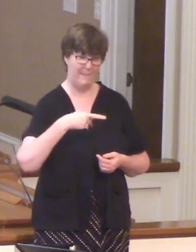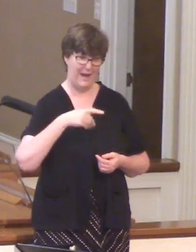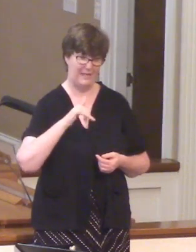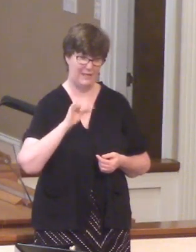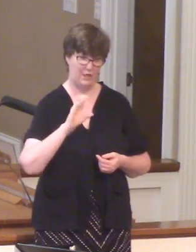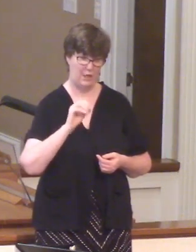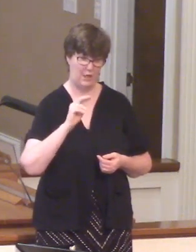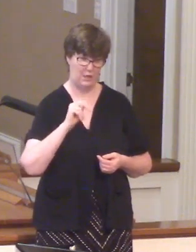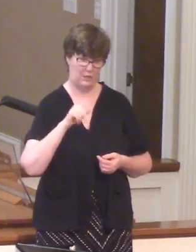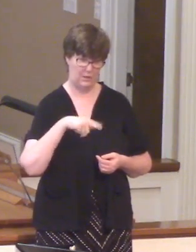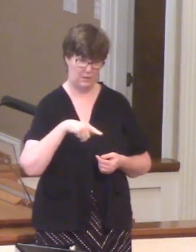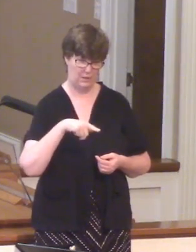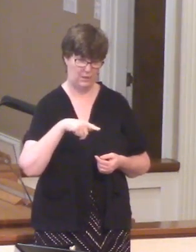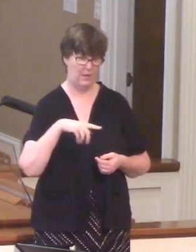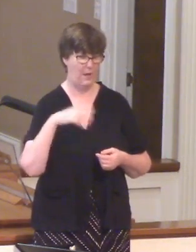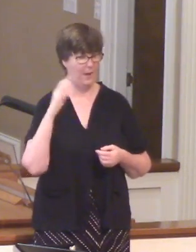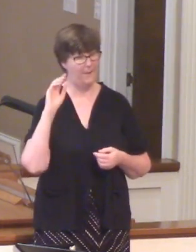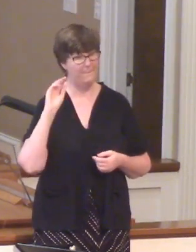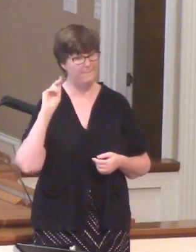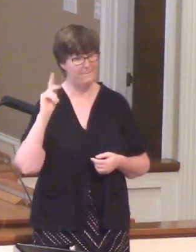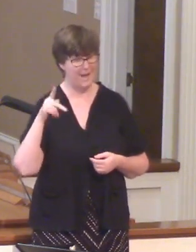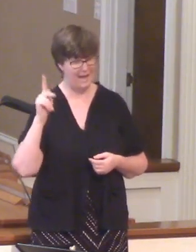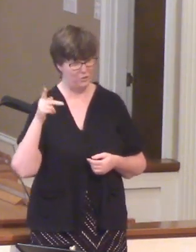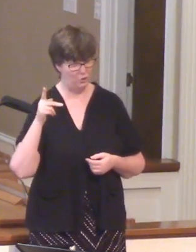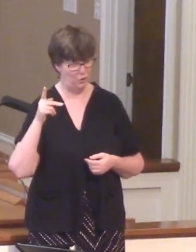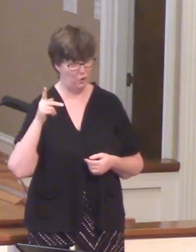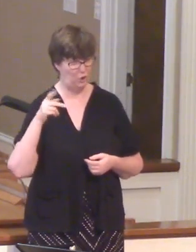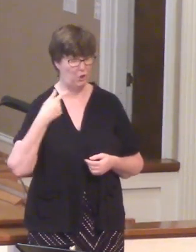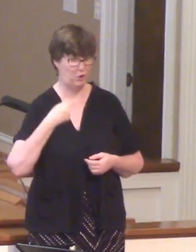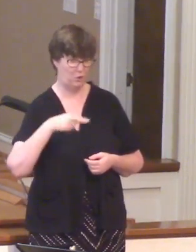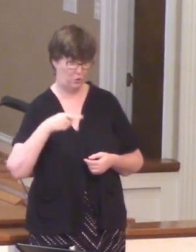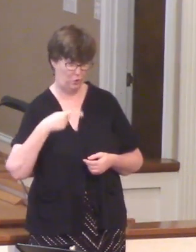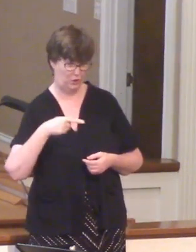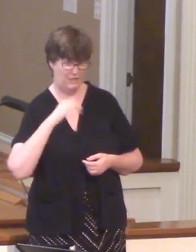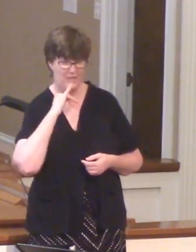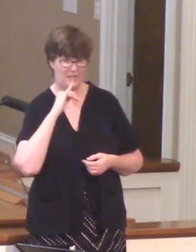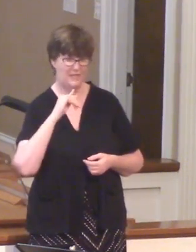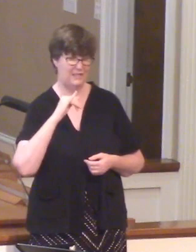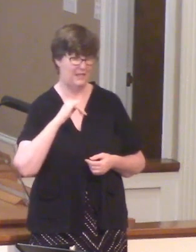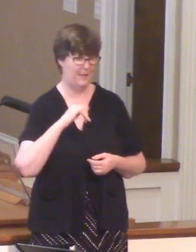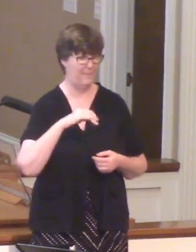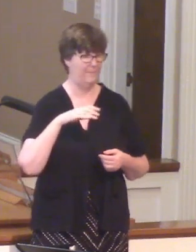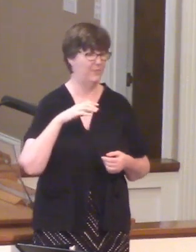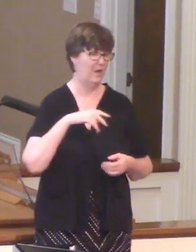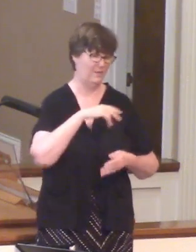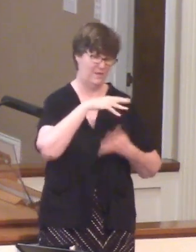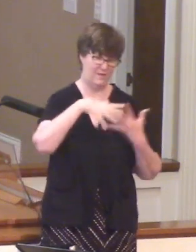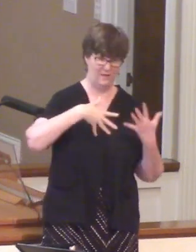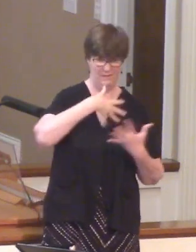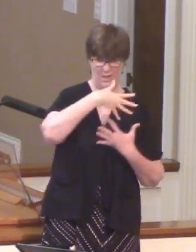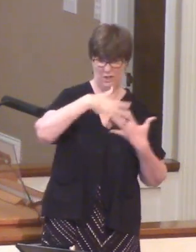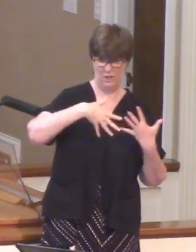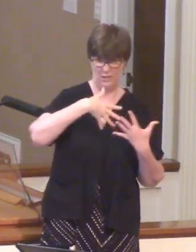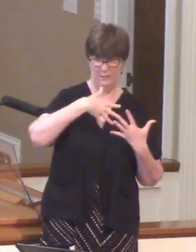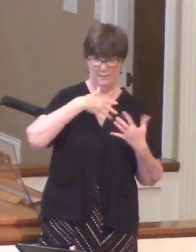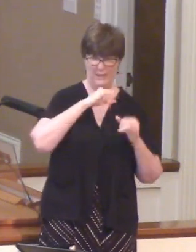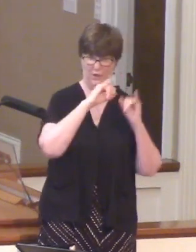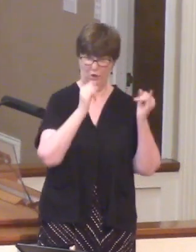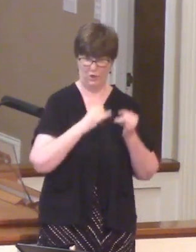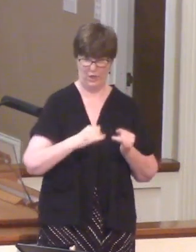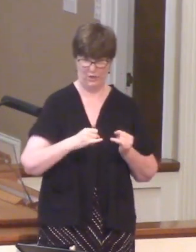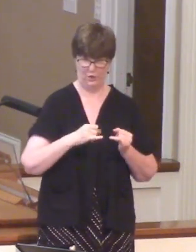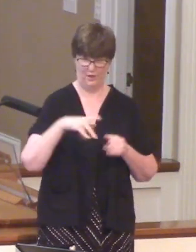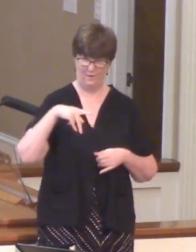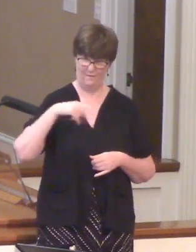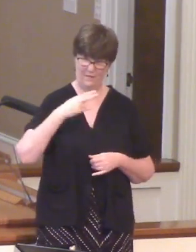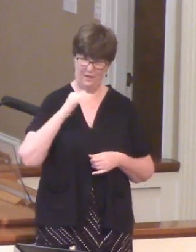today. Pastor George is the pastor of the International Christian Fellowship, the Filipino congregation which meets at